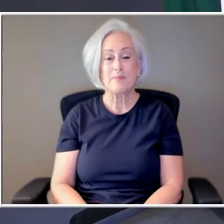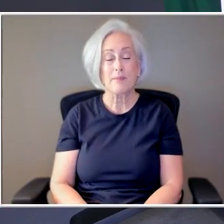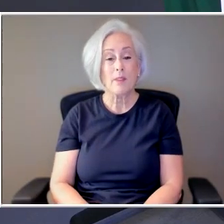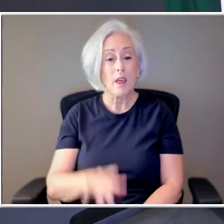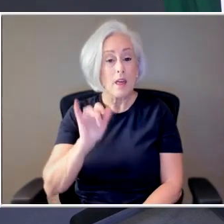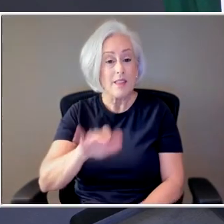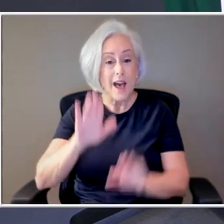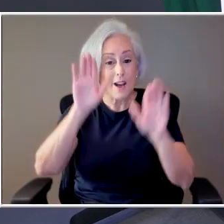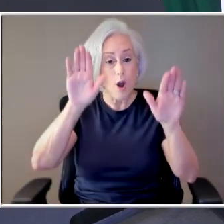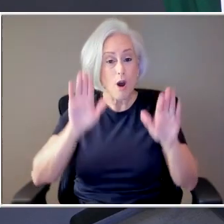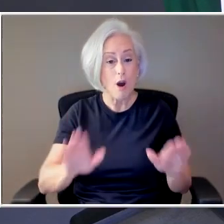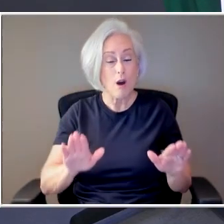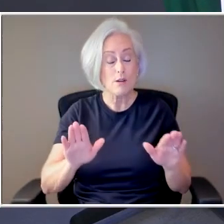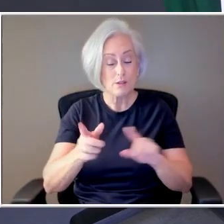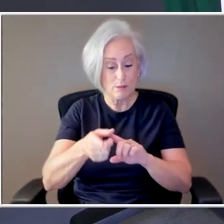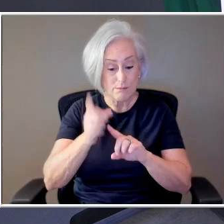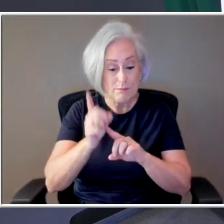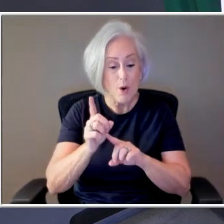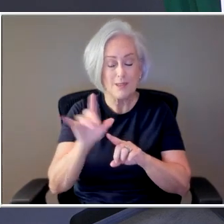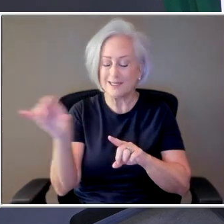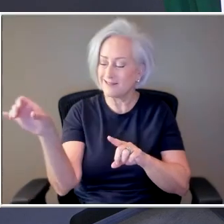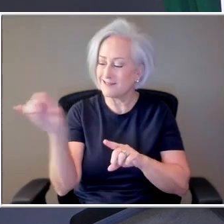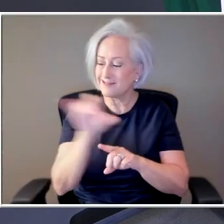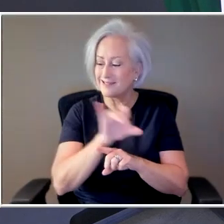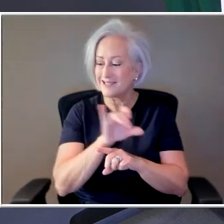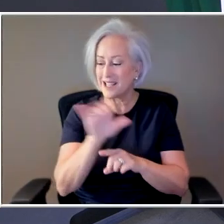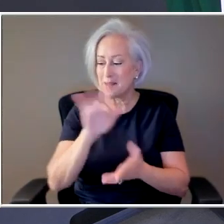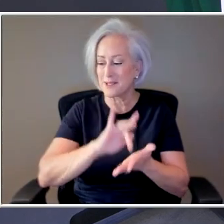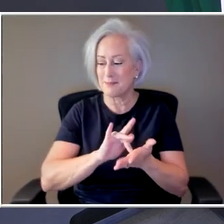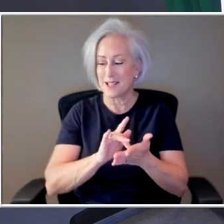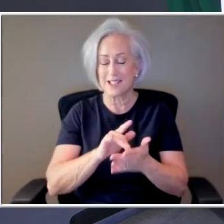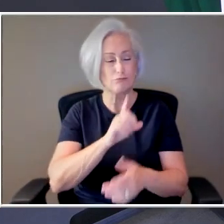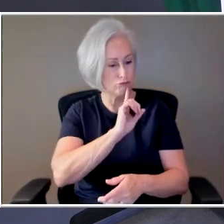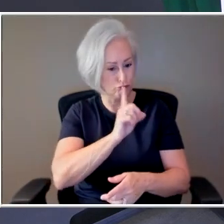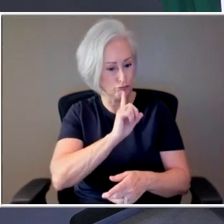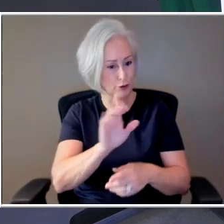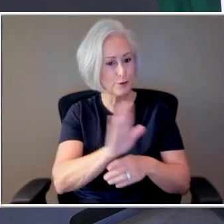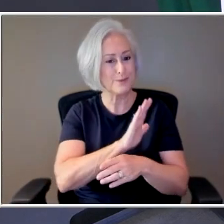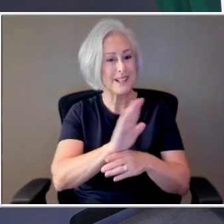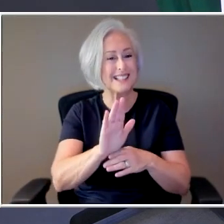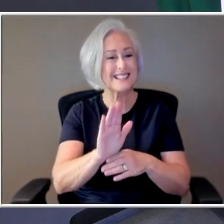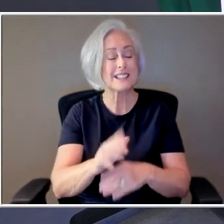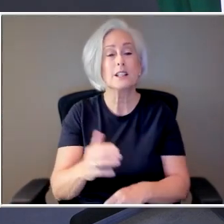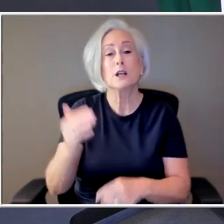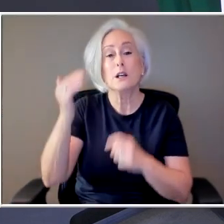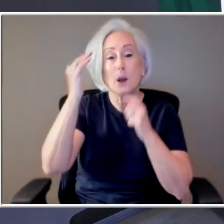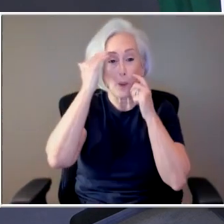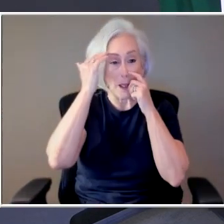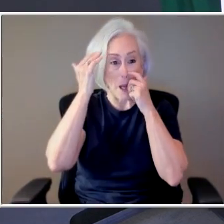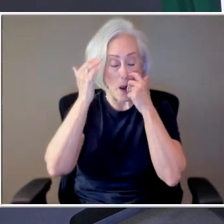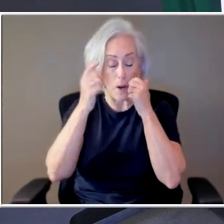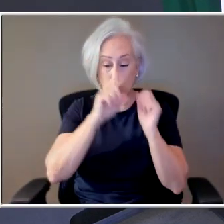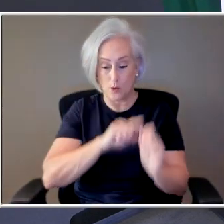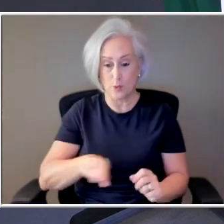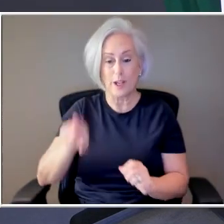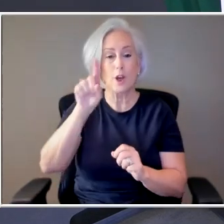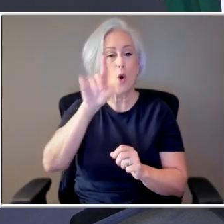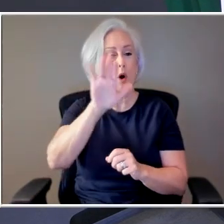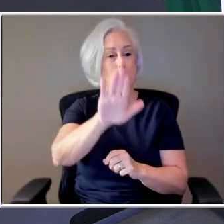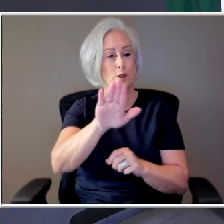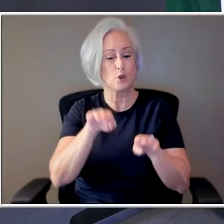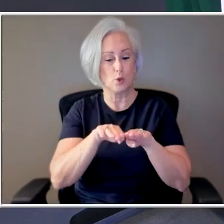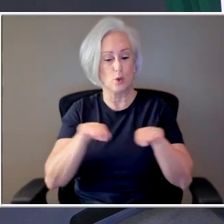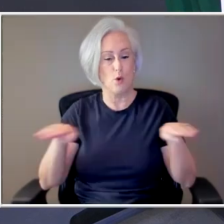like medicine themselves. Oh, absolutely. Brittany, we know when we go up on those floors, I mean, you and your staff, you're already